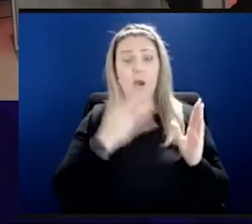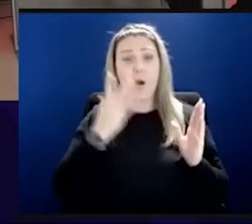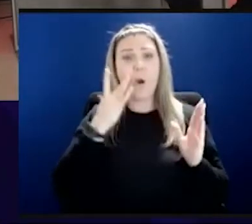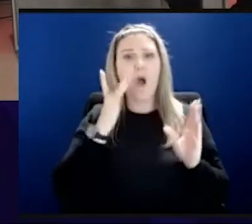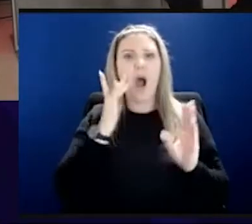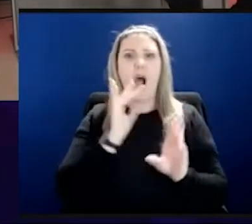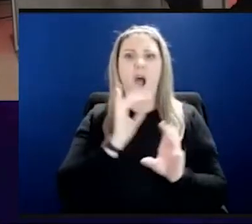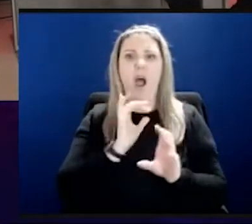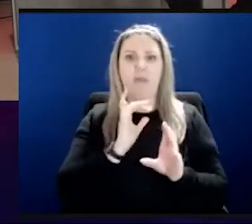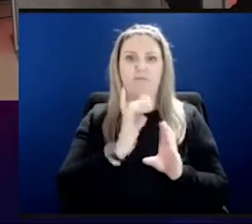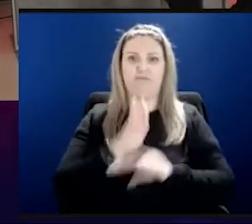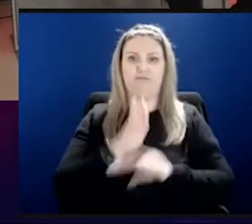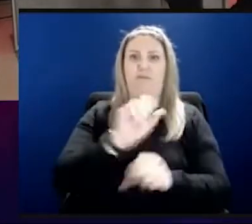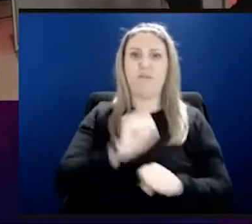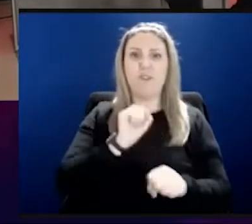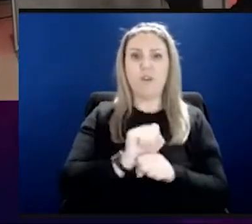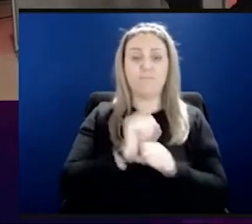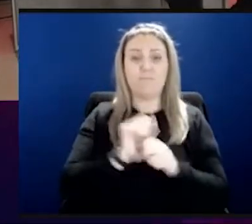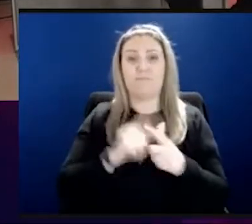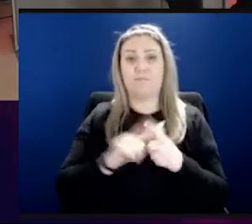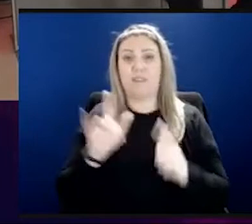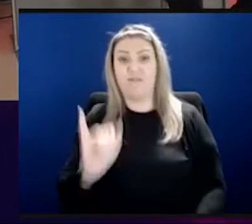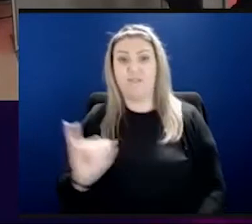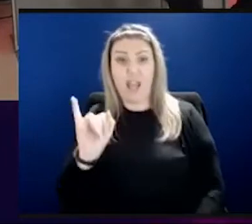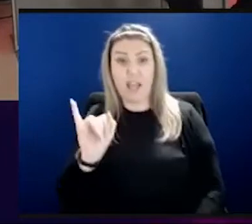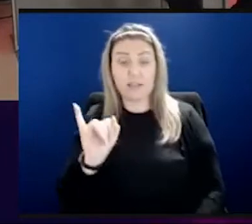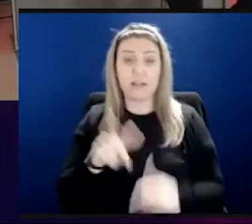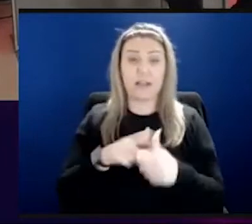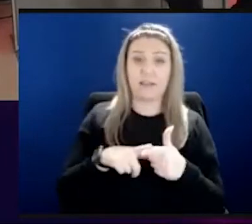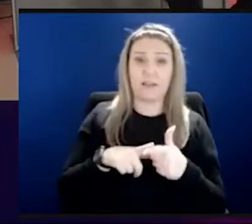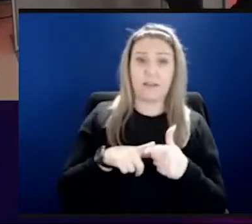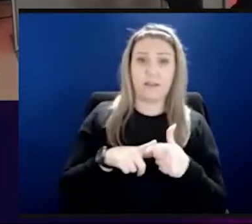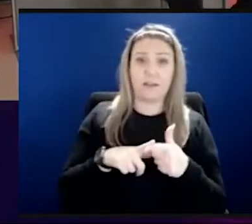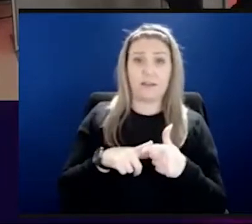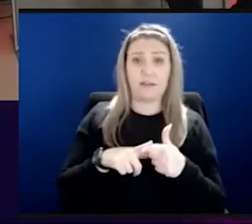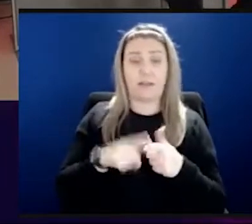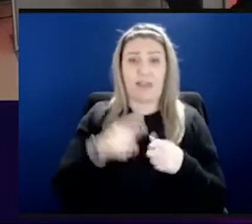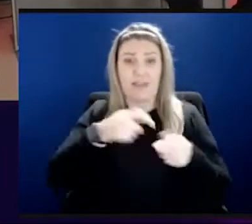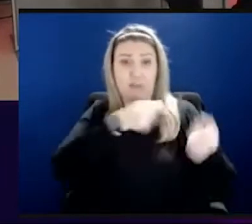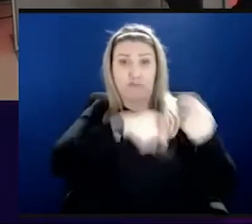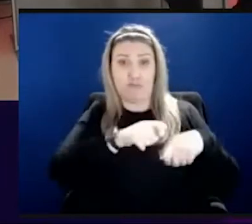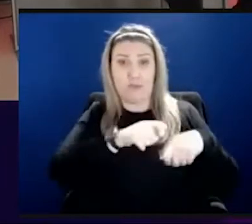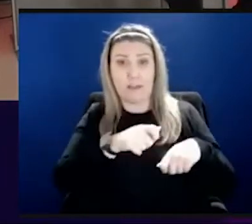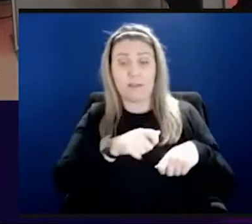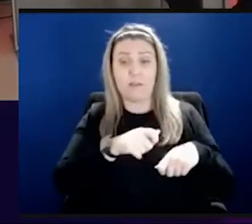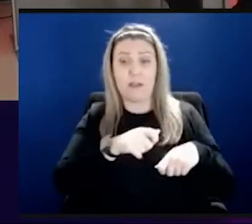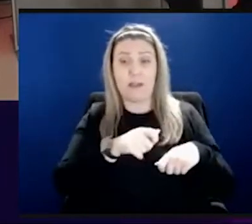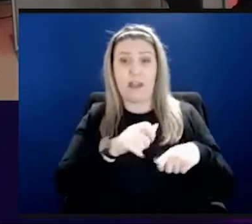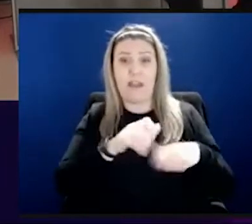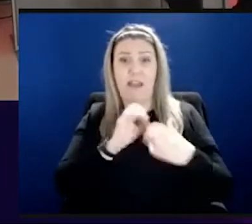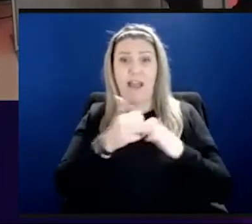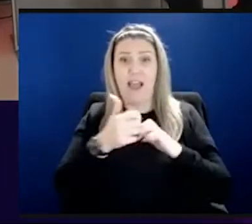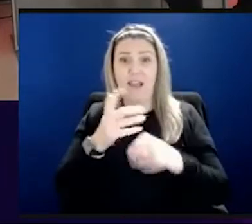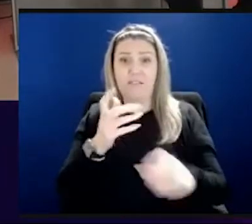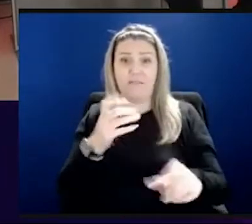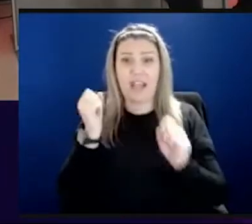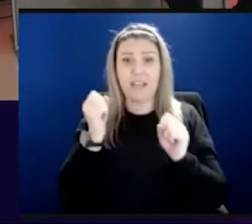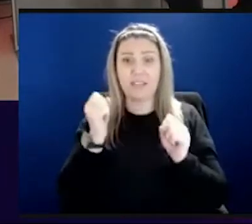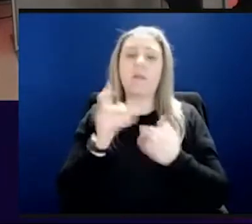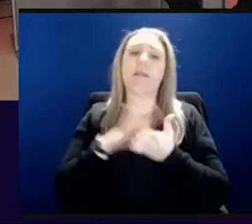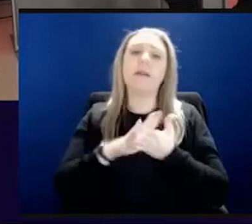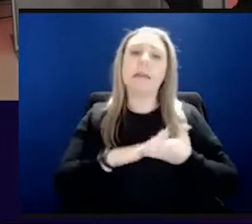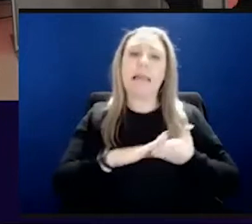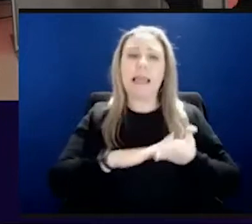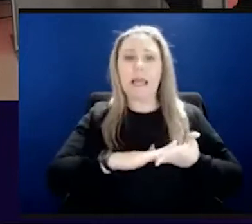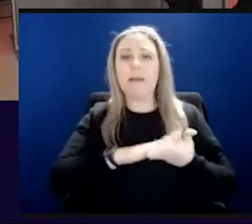then that got infected, and then to the fact that when they did the transplant, how fast, well, they had to clean me out so